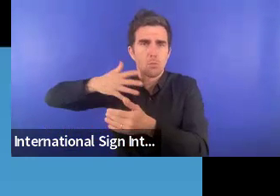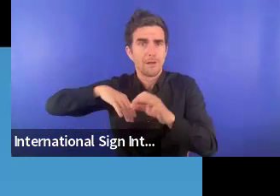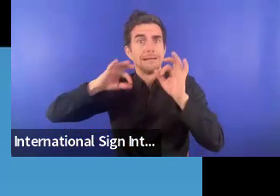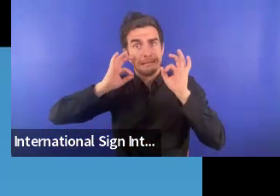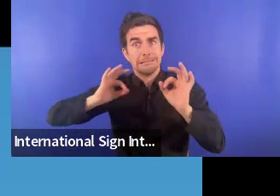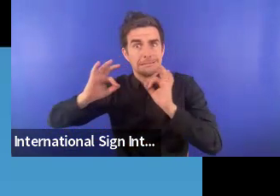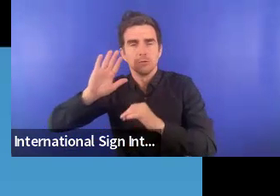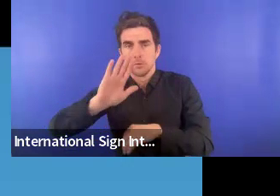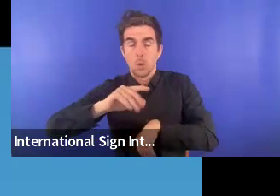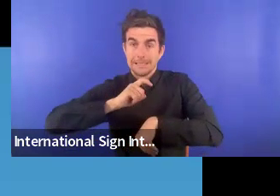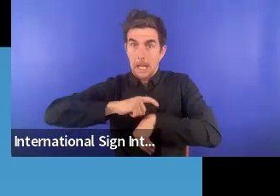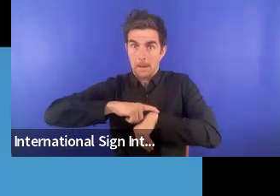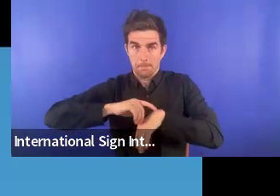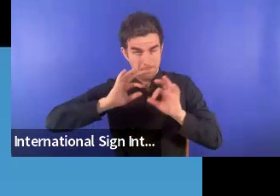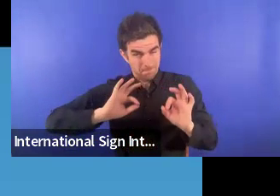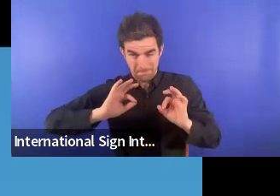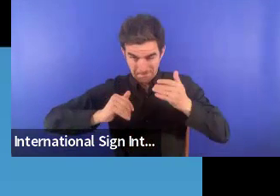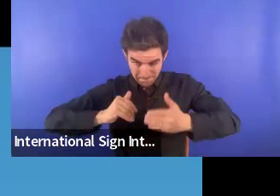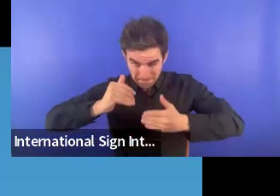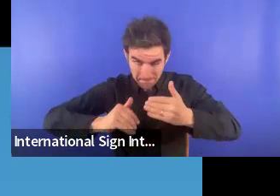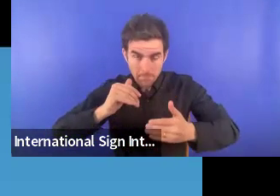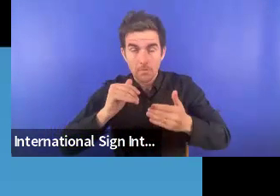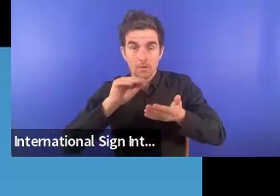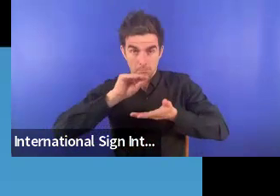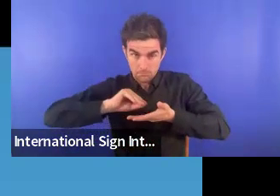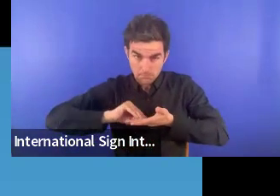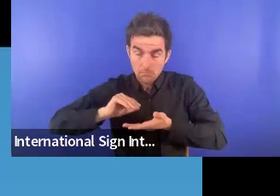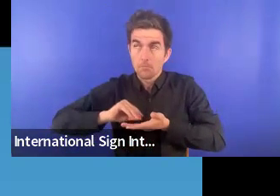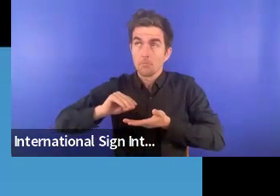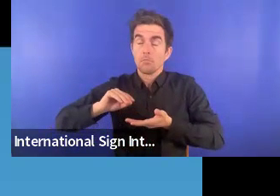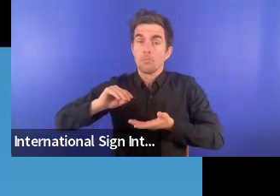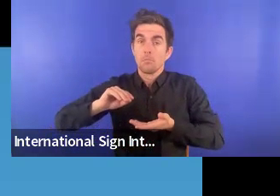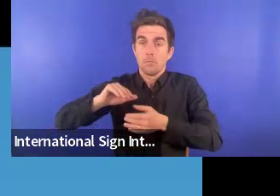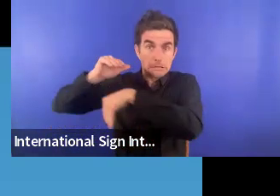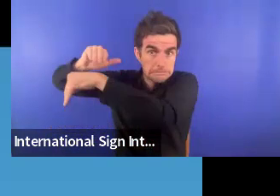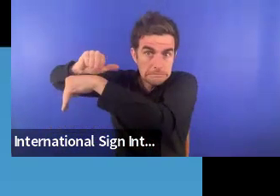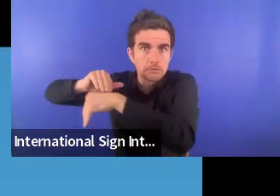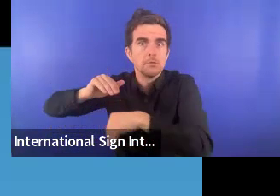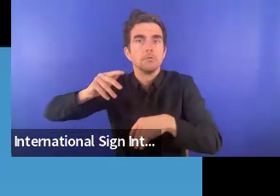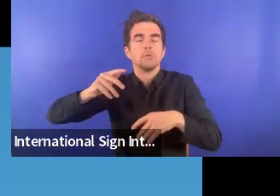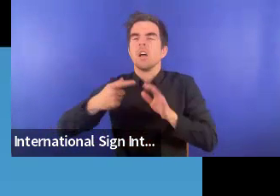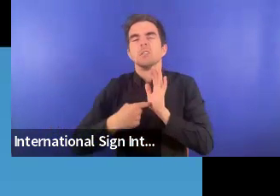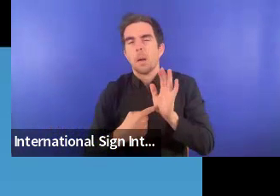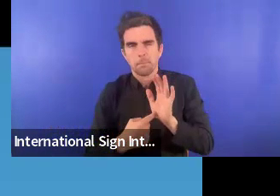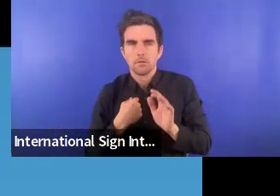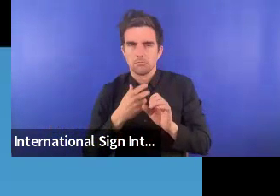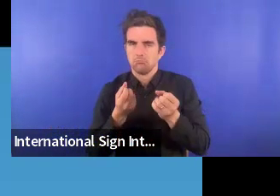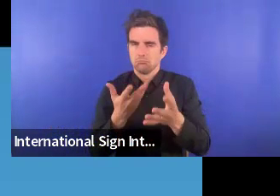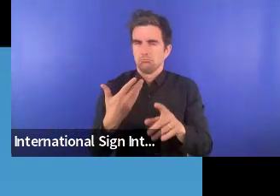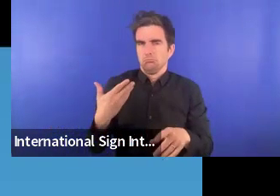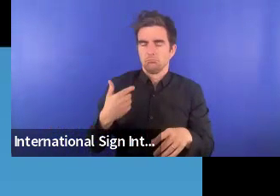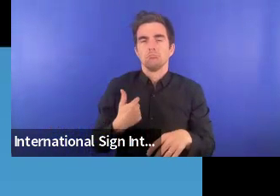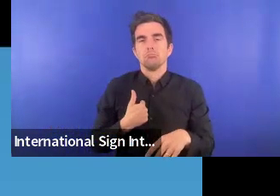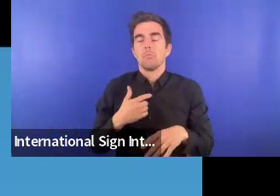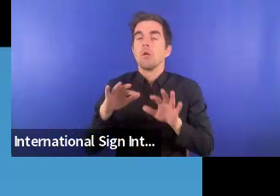my introduction that at Global Health Council, we often write letters every year, or a letter to the